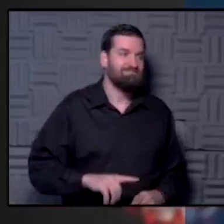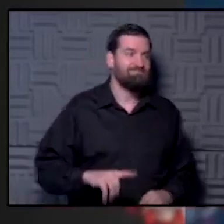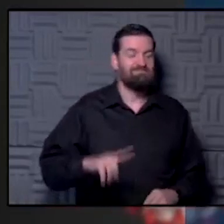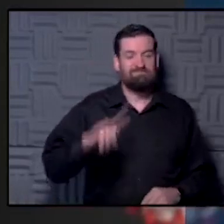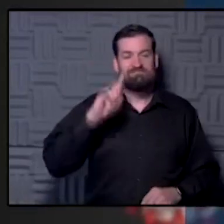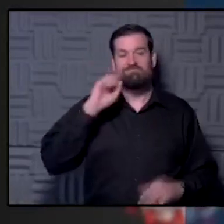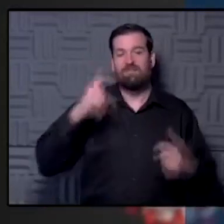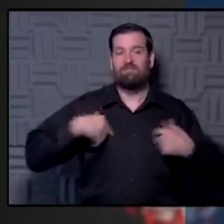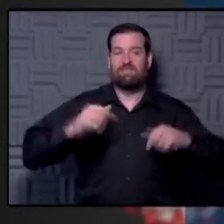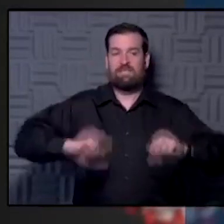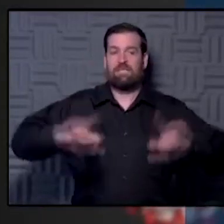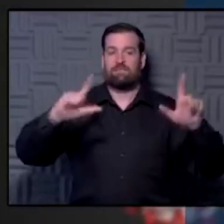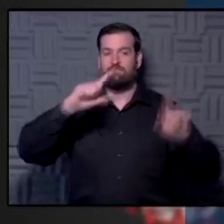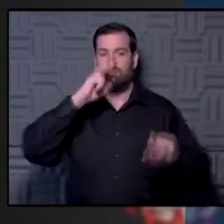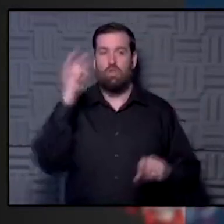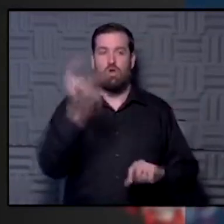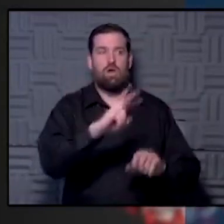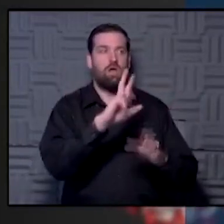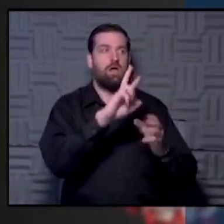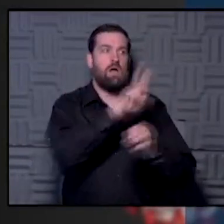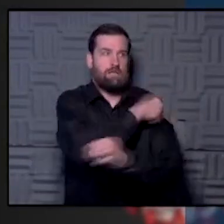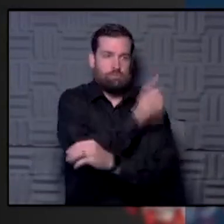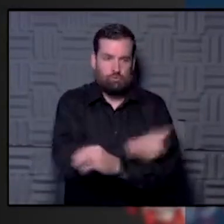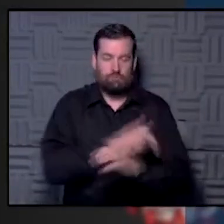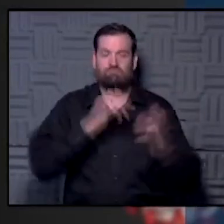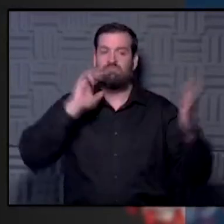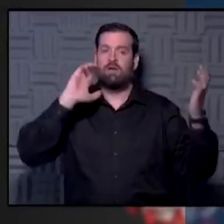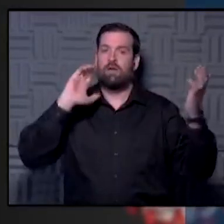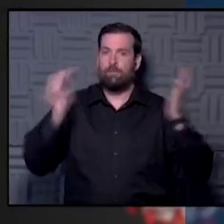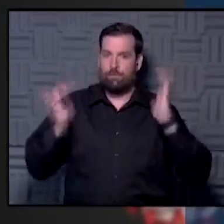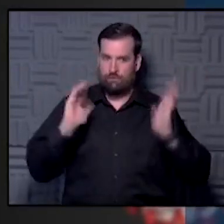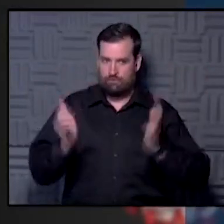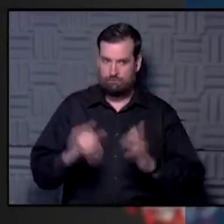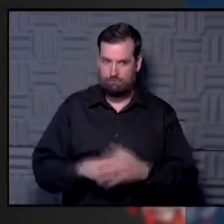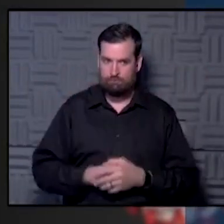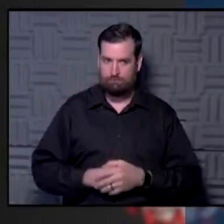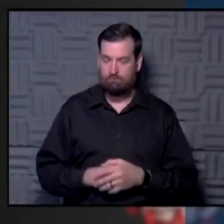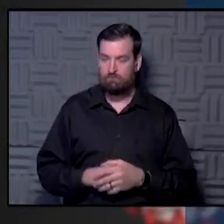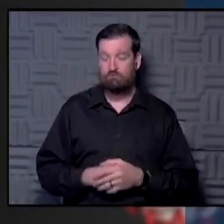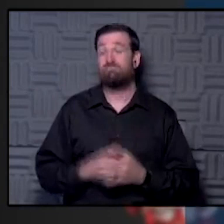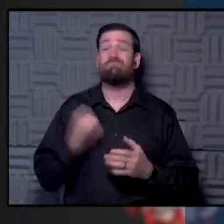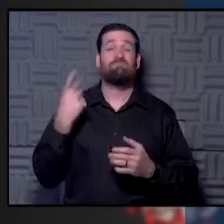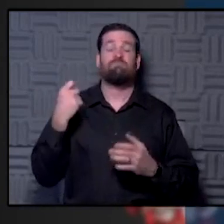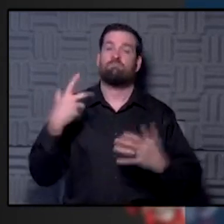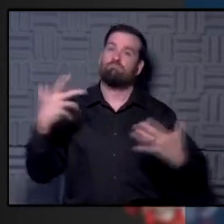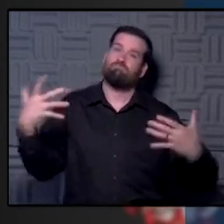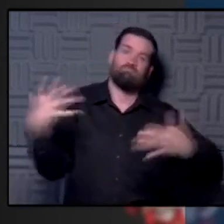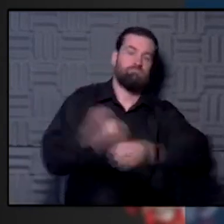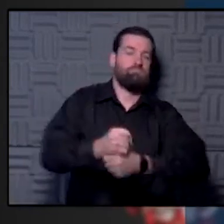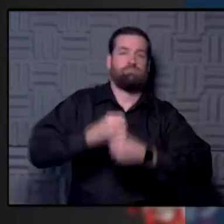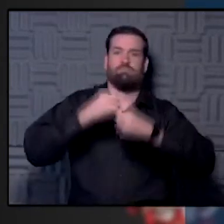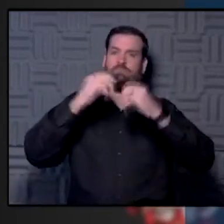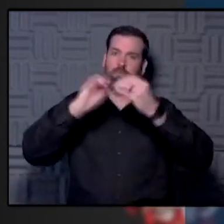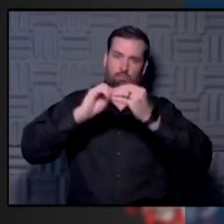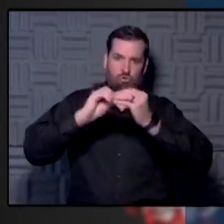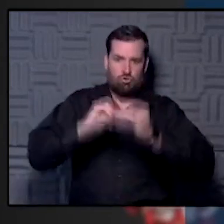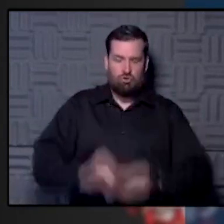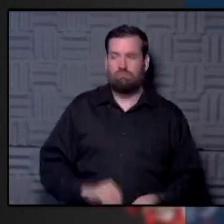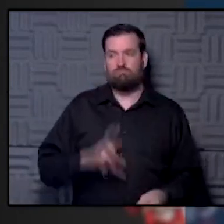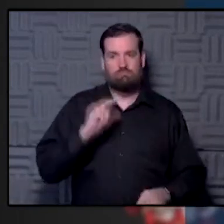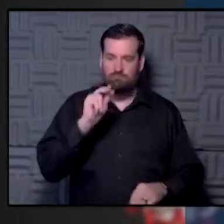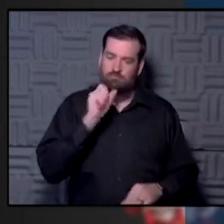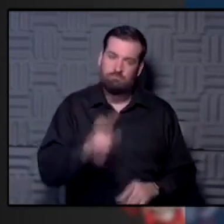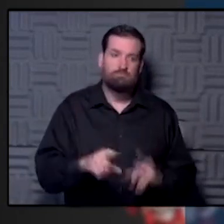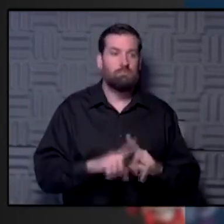have slides here. So this is looking at hospitalizations, and this is just a comparison. This is by no means a comprehensive look at statistics, but I did think it